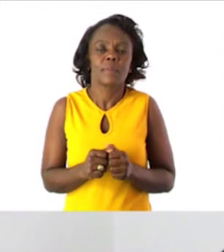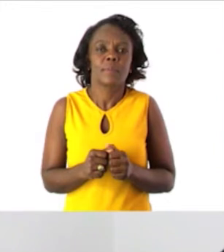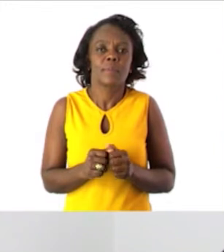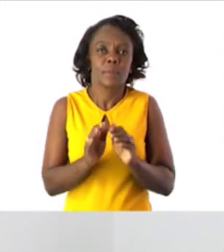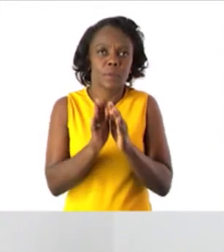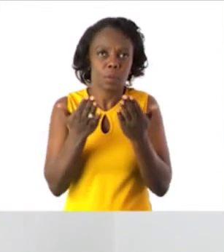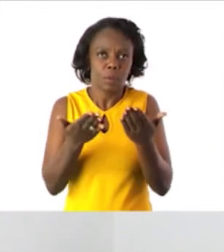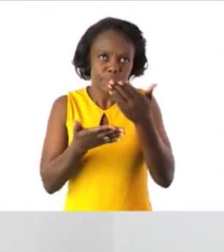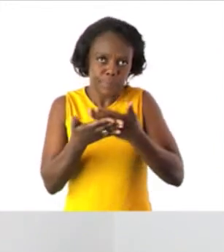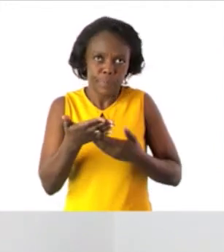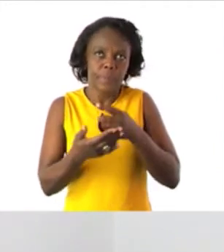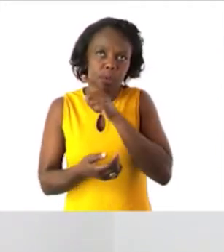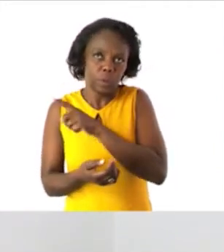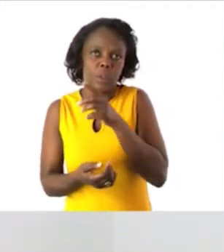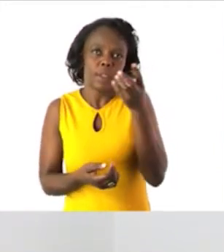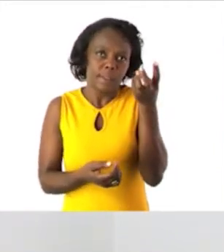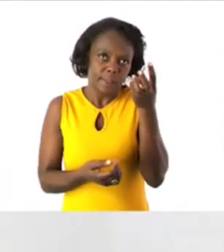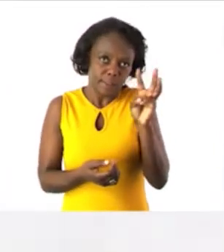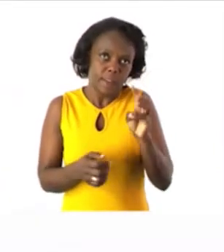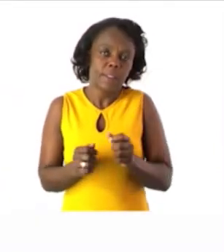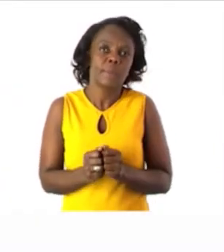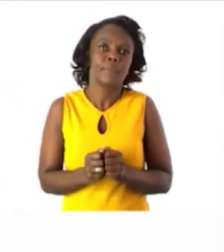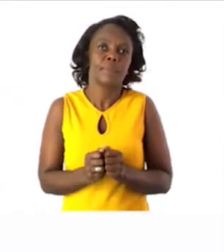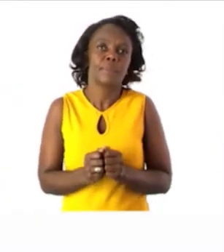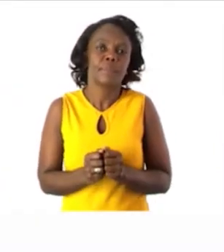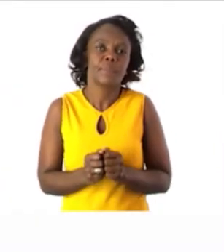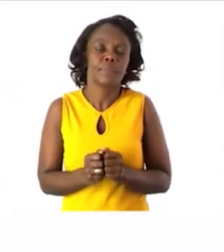Let's go to page 16 together.